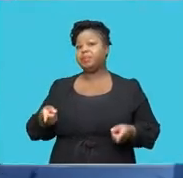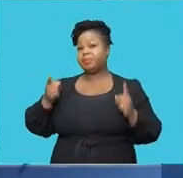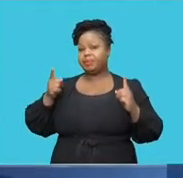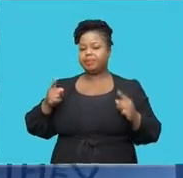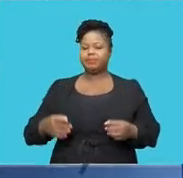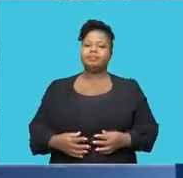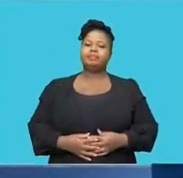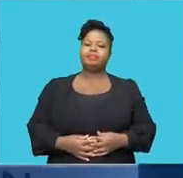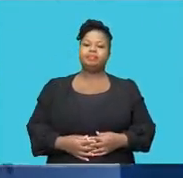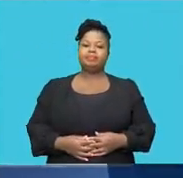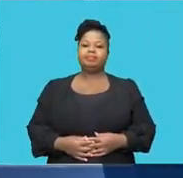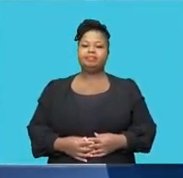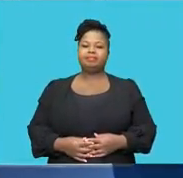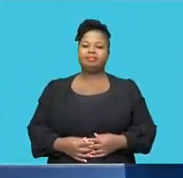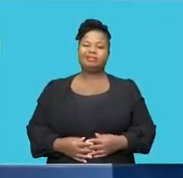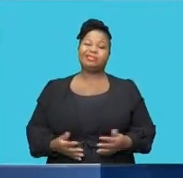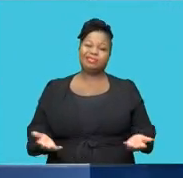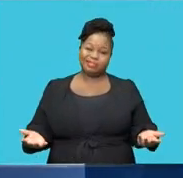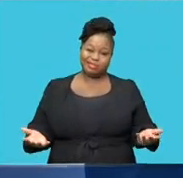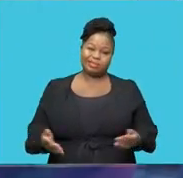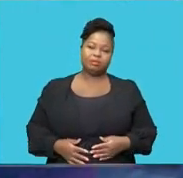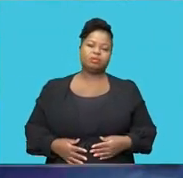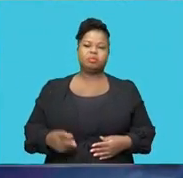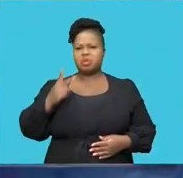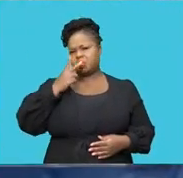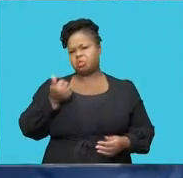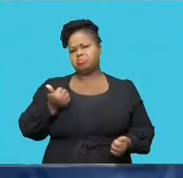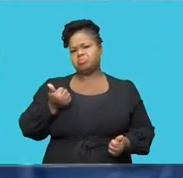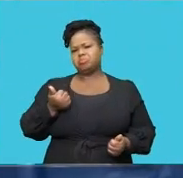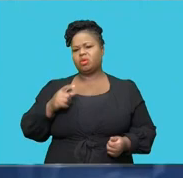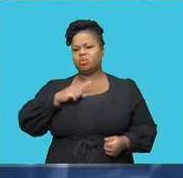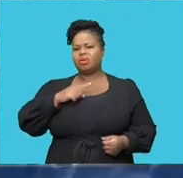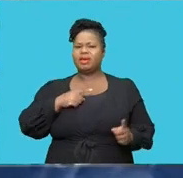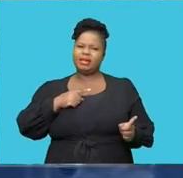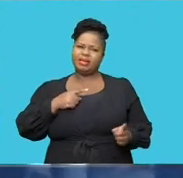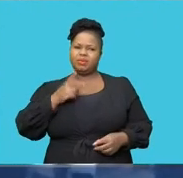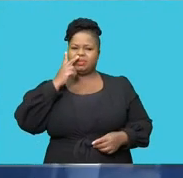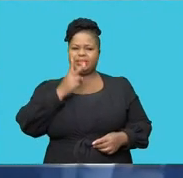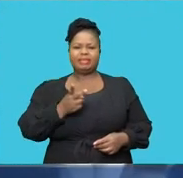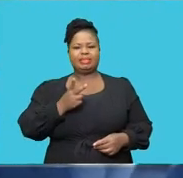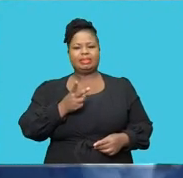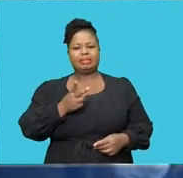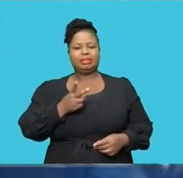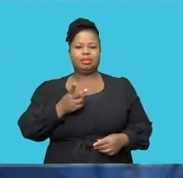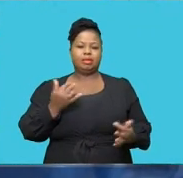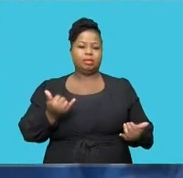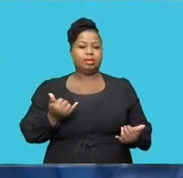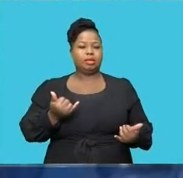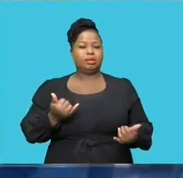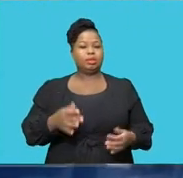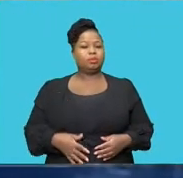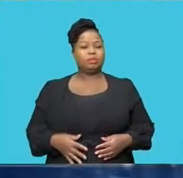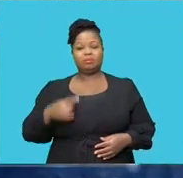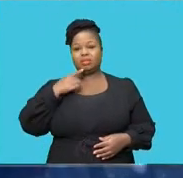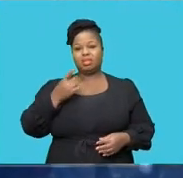kule ndawo. Hayi, kuyinto enhle kakhulu ukuthi hayi bathandazise ngoba yabona into labeGoli thuba